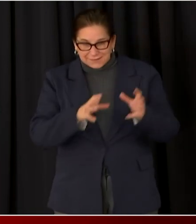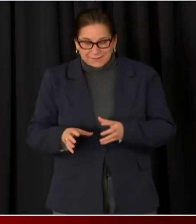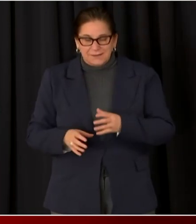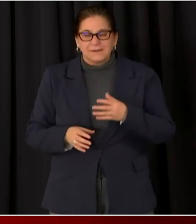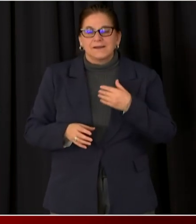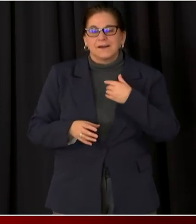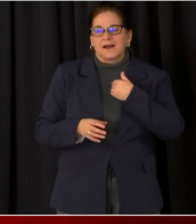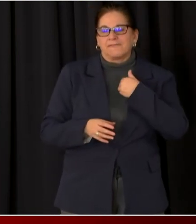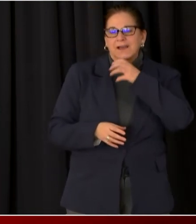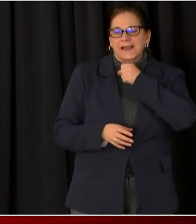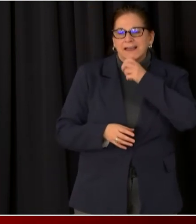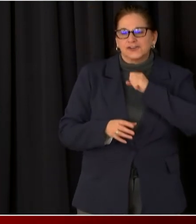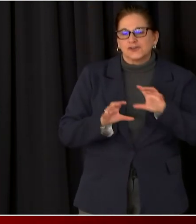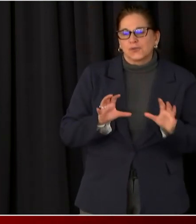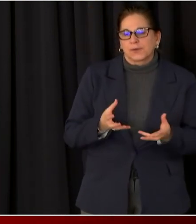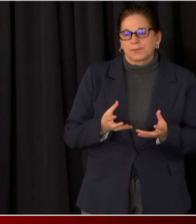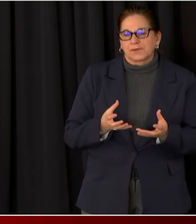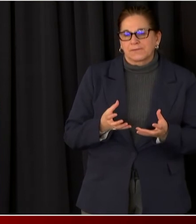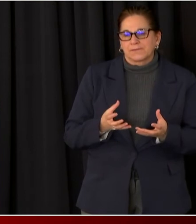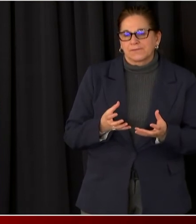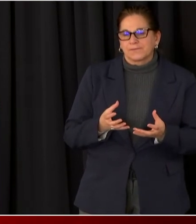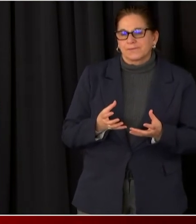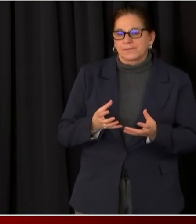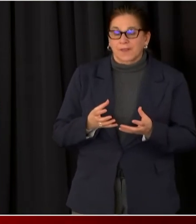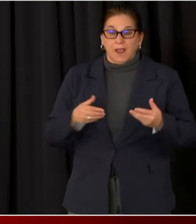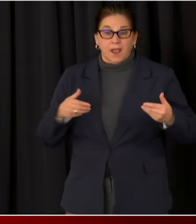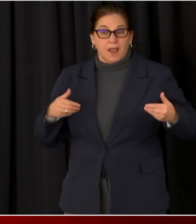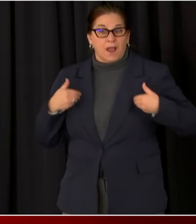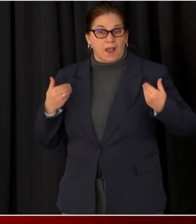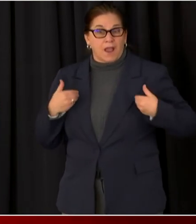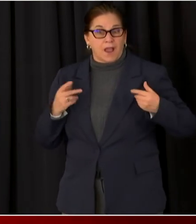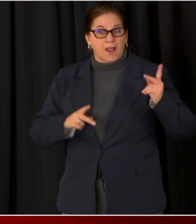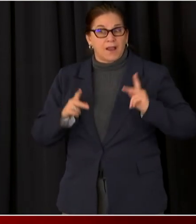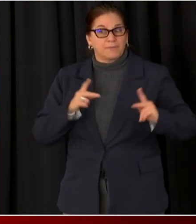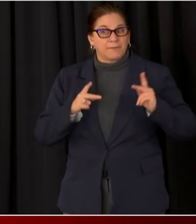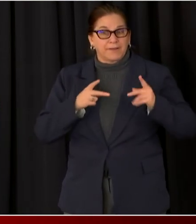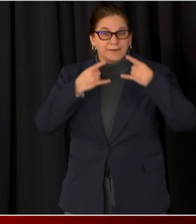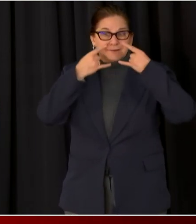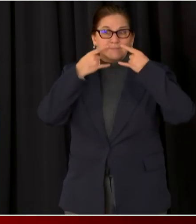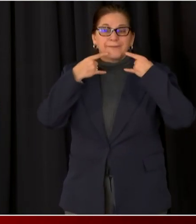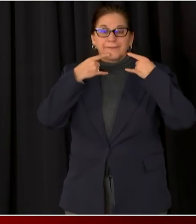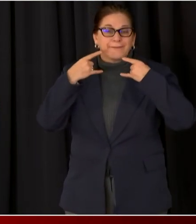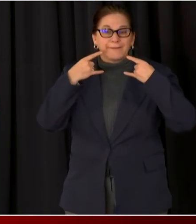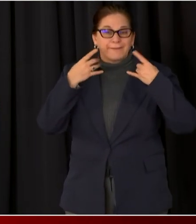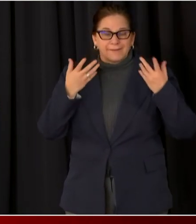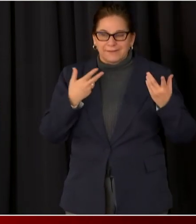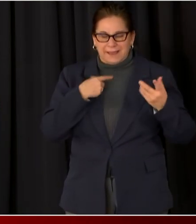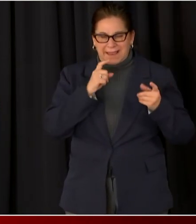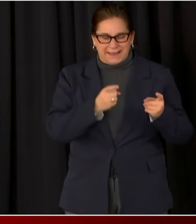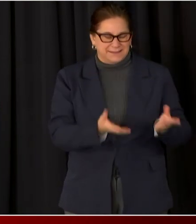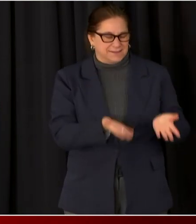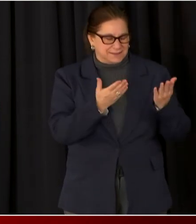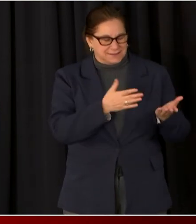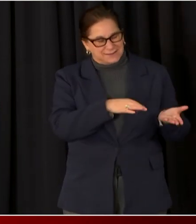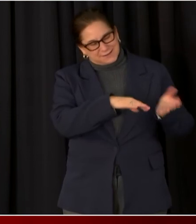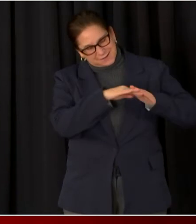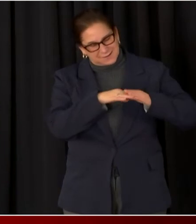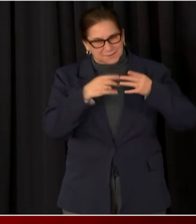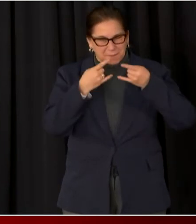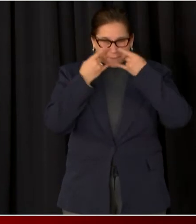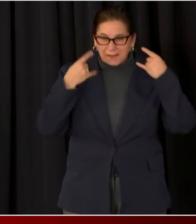for a rambunctious younger person to use a mask, but also making sure that we get compliance with our